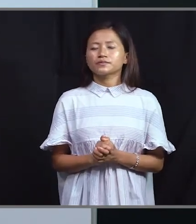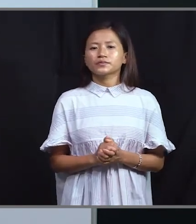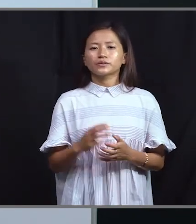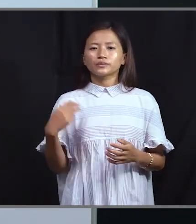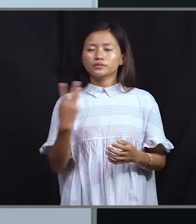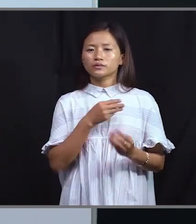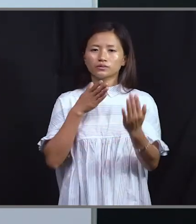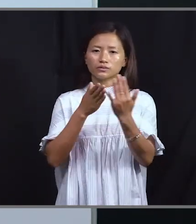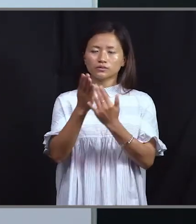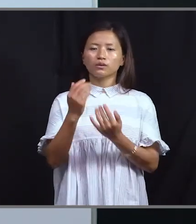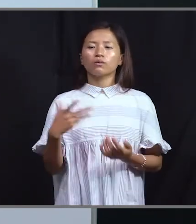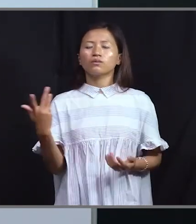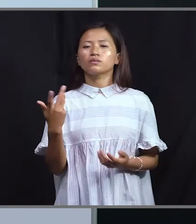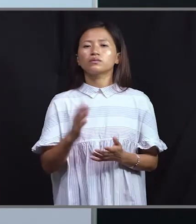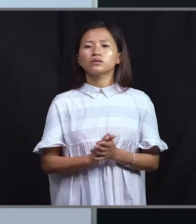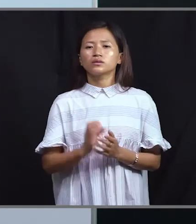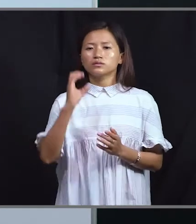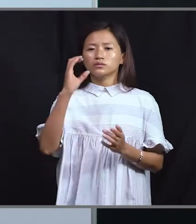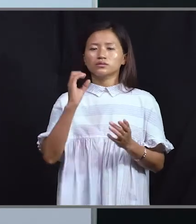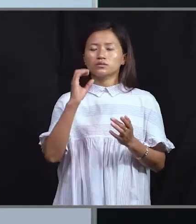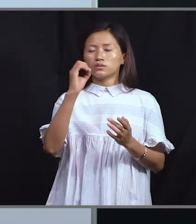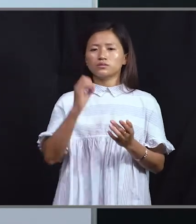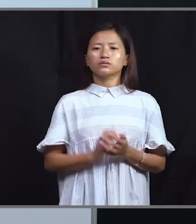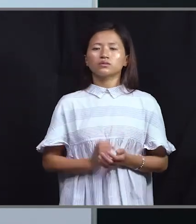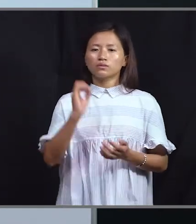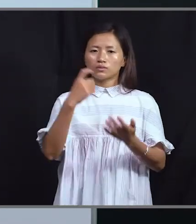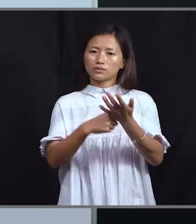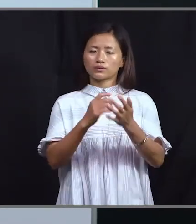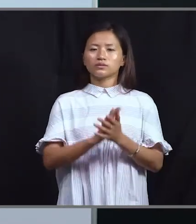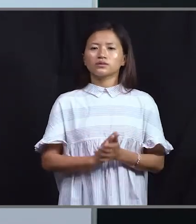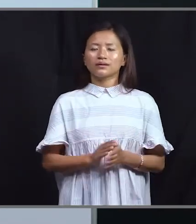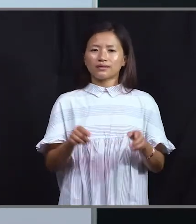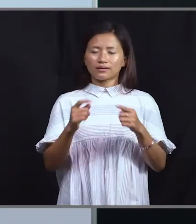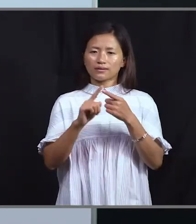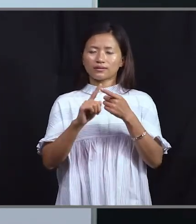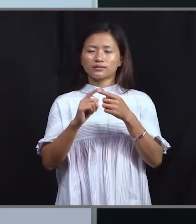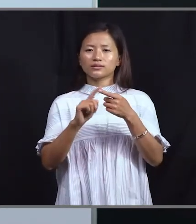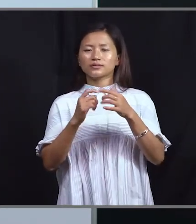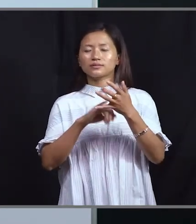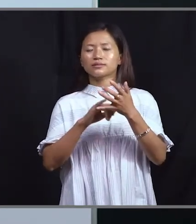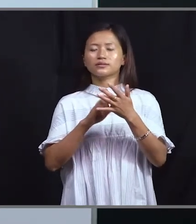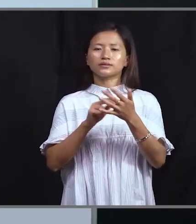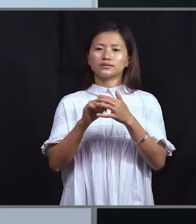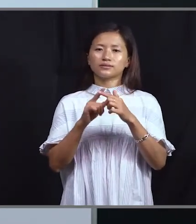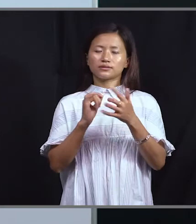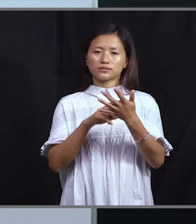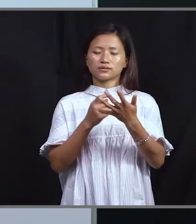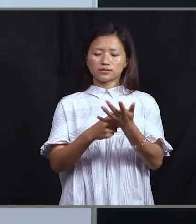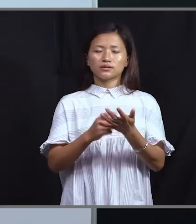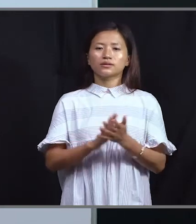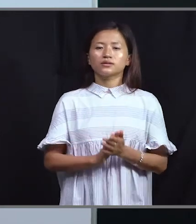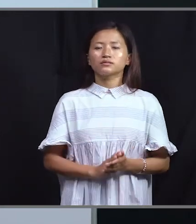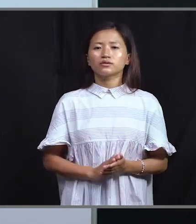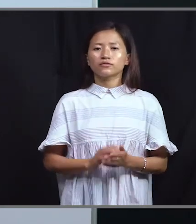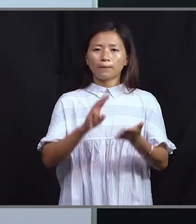go through why is coordination considered to be the essence of management. Essence of management. Okay, when we